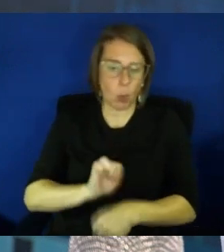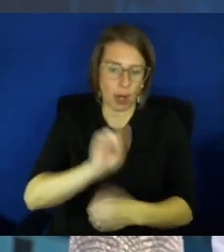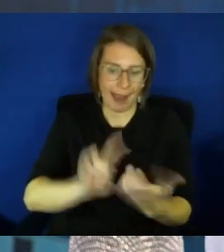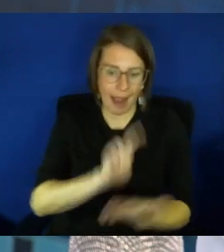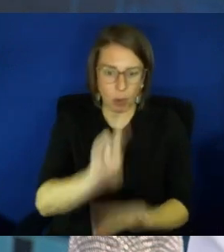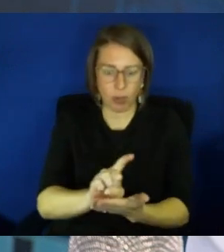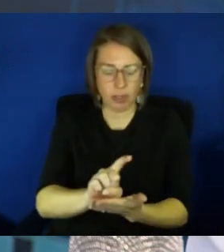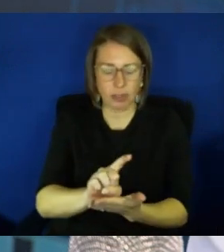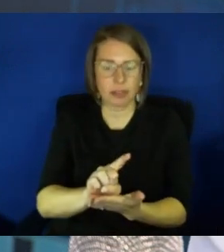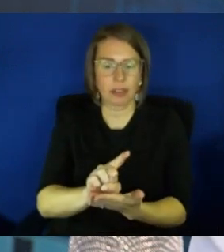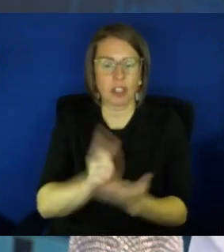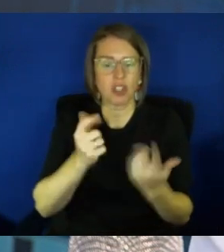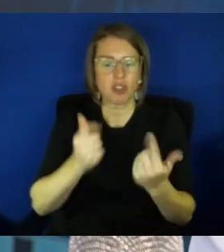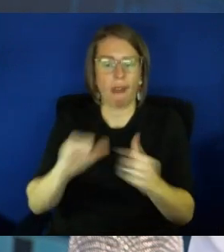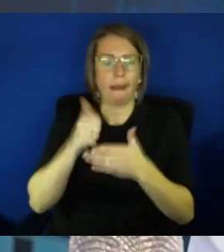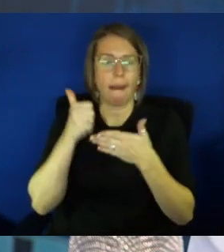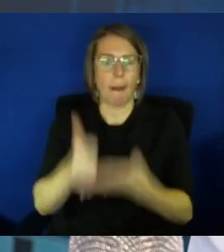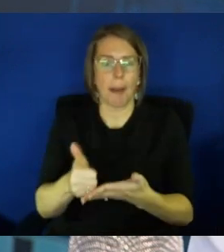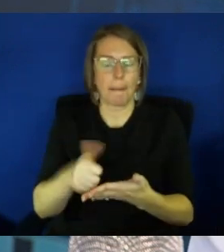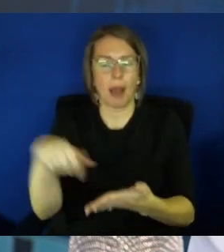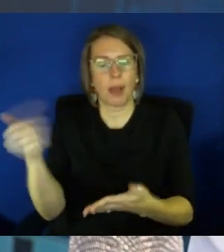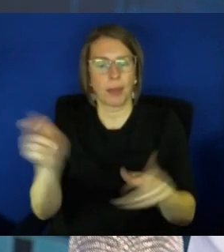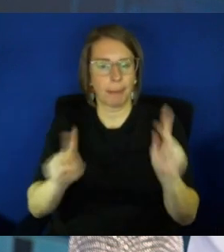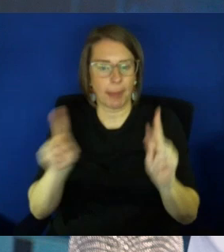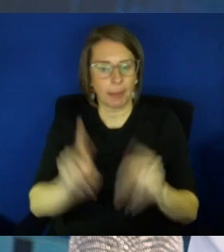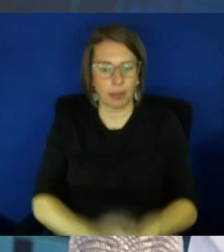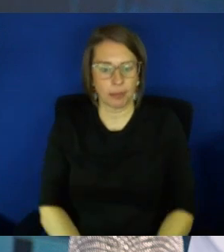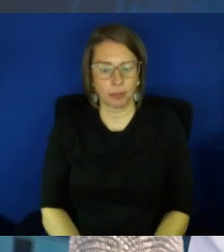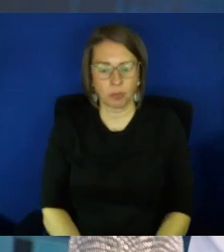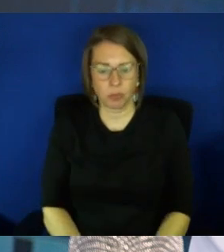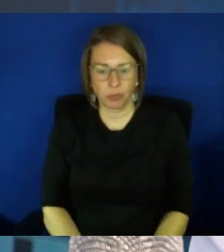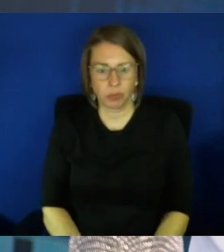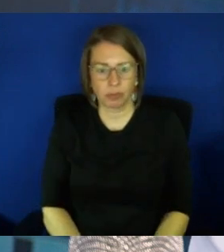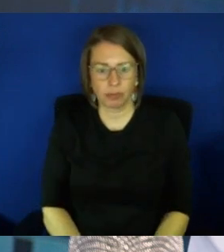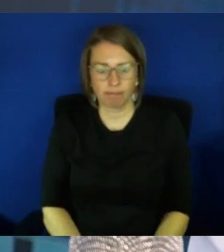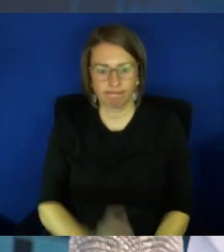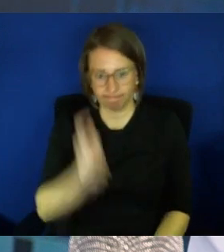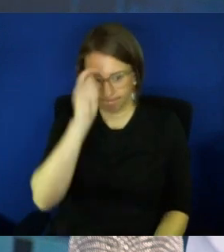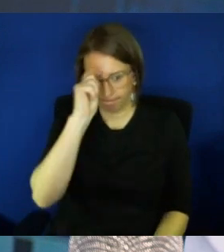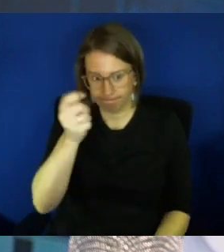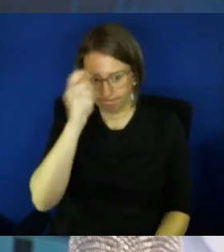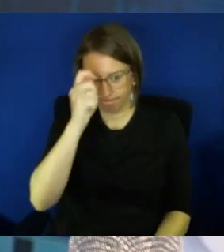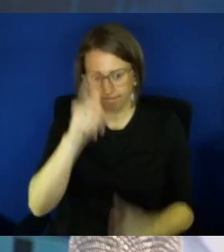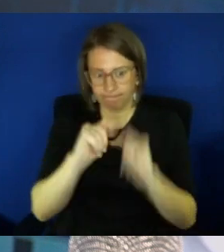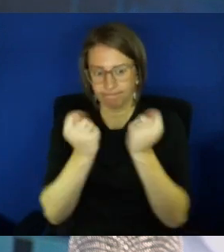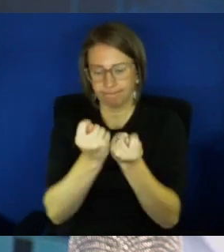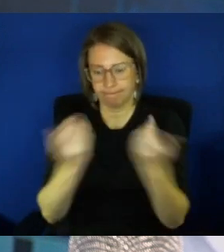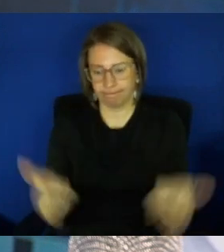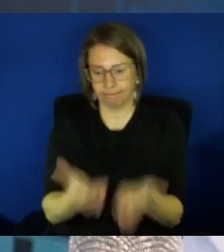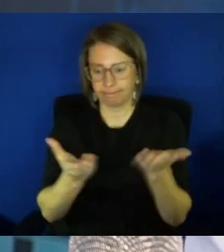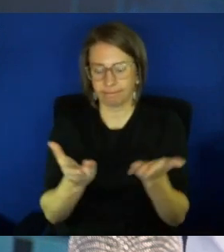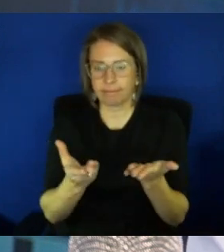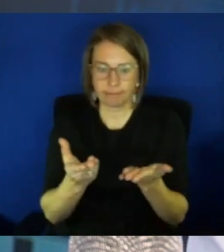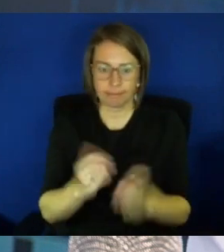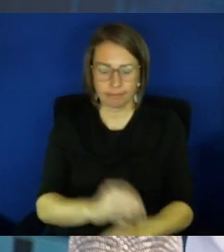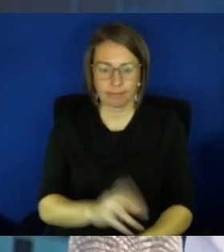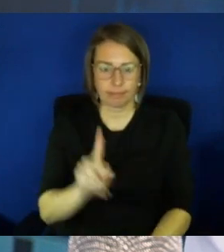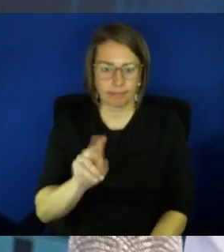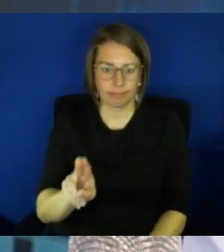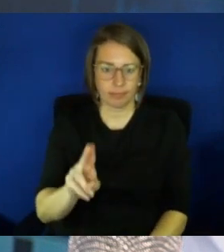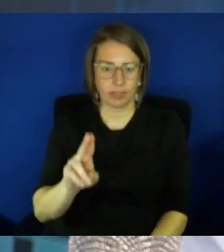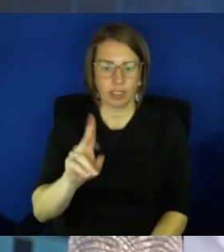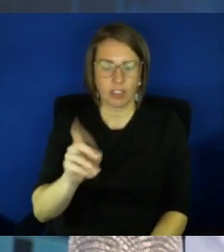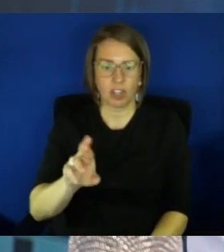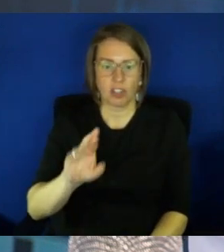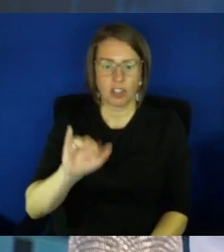to try and help others. And hats off to our teams here at the health system, the people like Dr. Jaley and Dr. Smith,